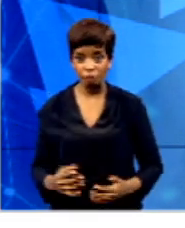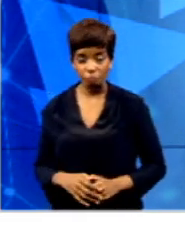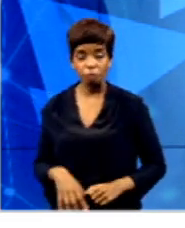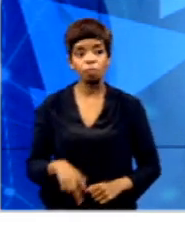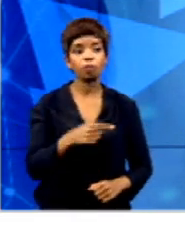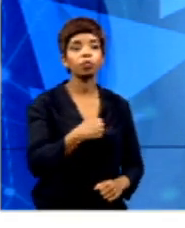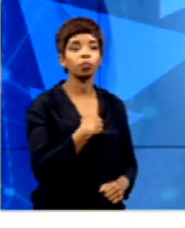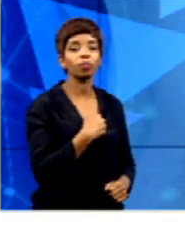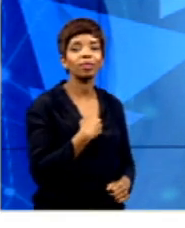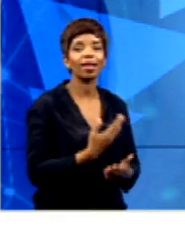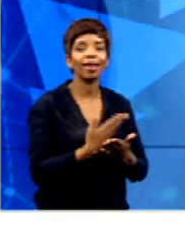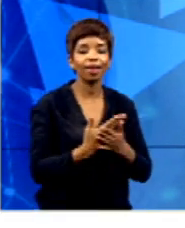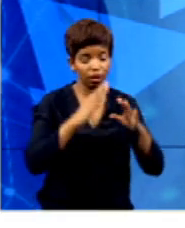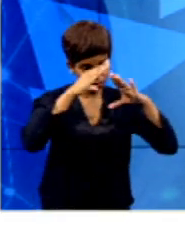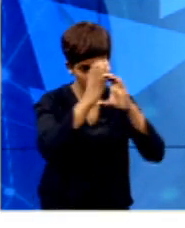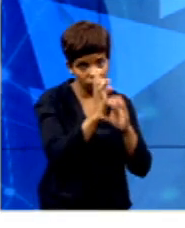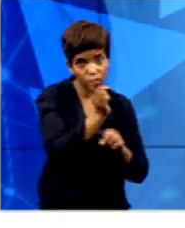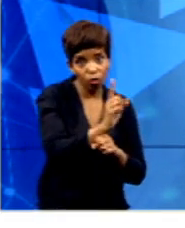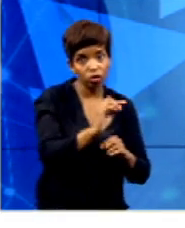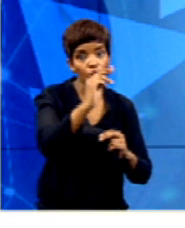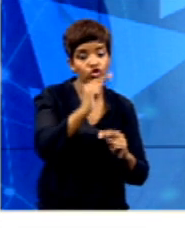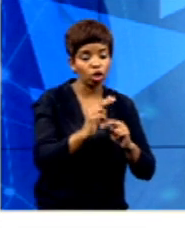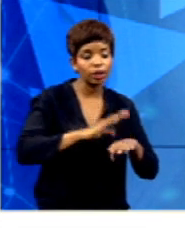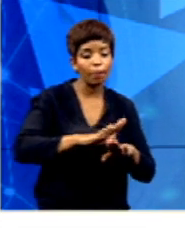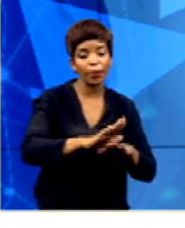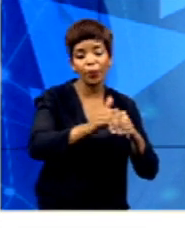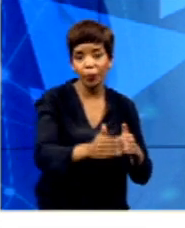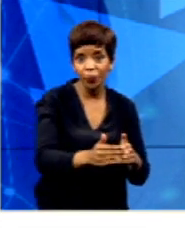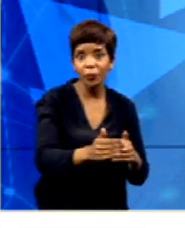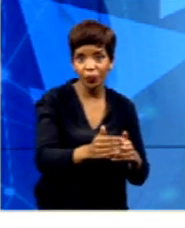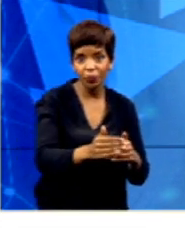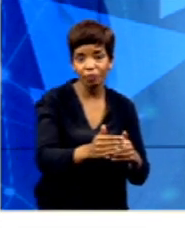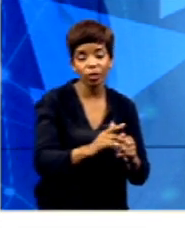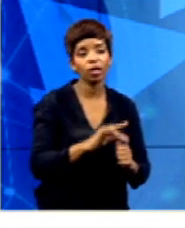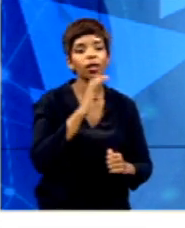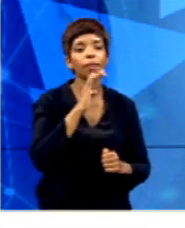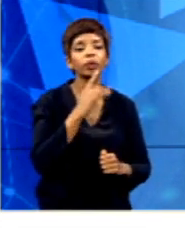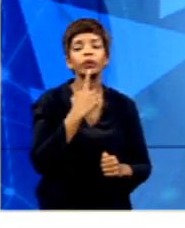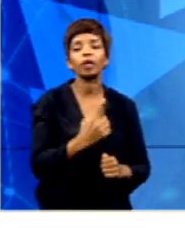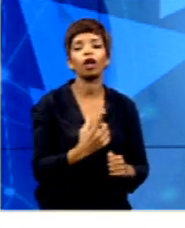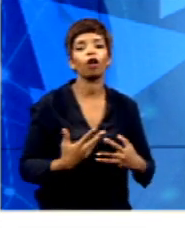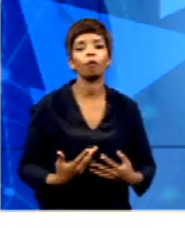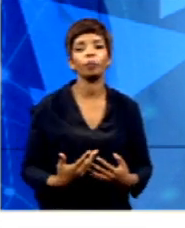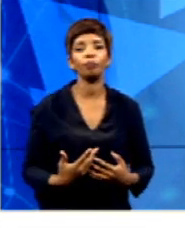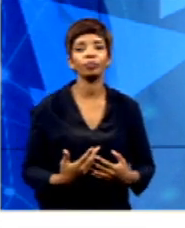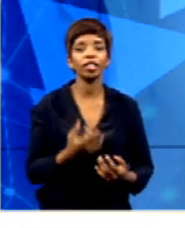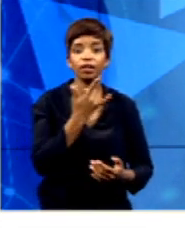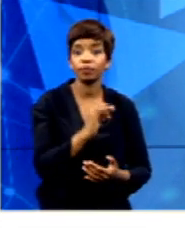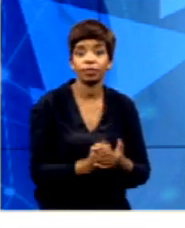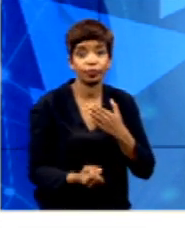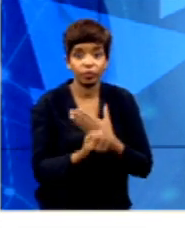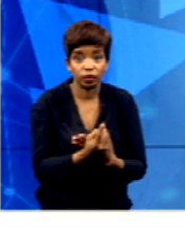can only talk from a short-term perspective, and I've already highlighted in the types of contracts